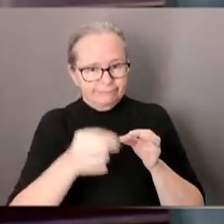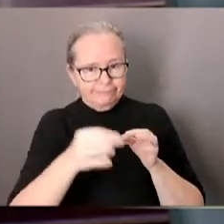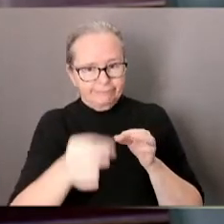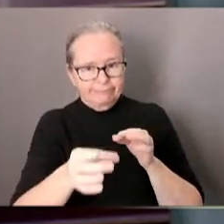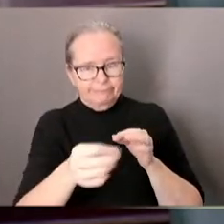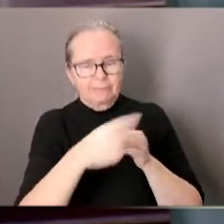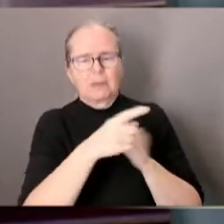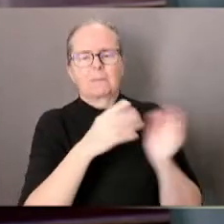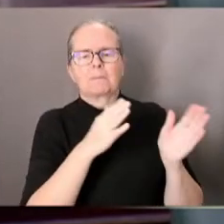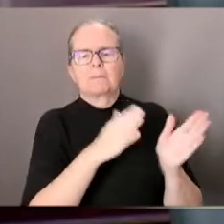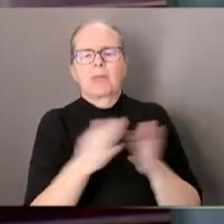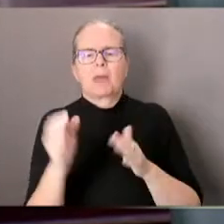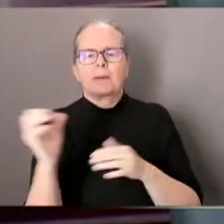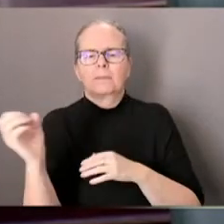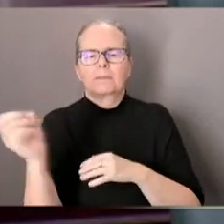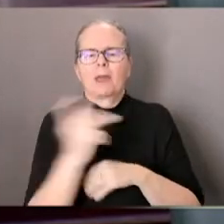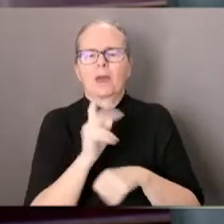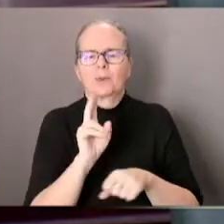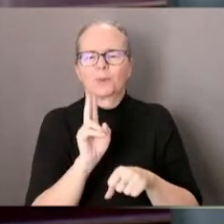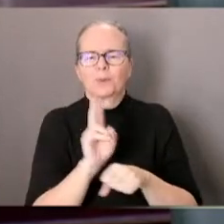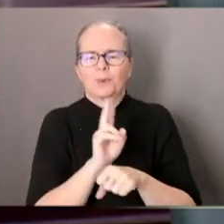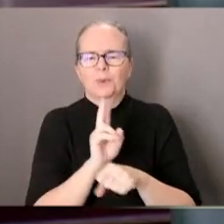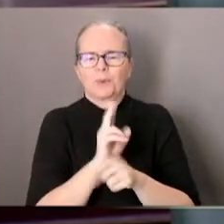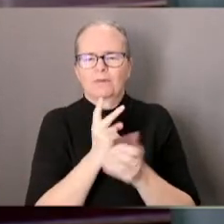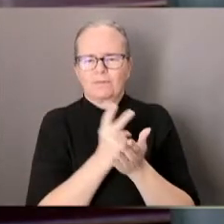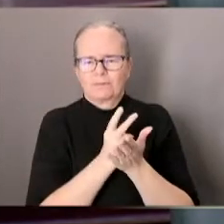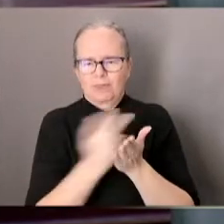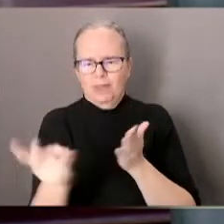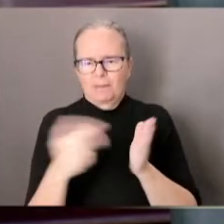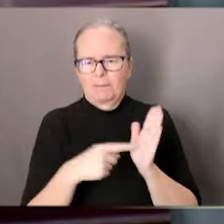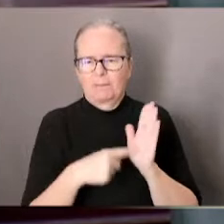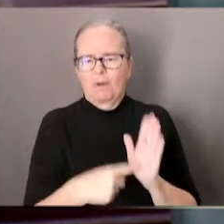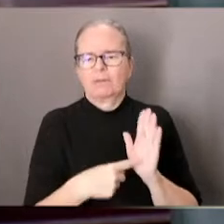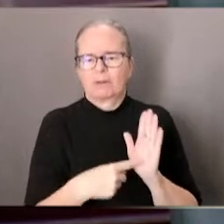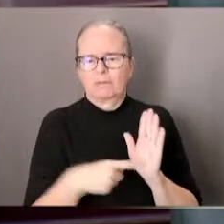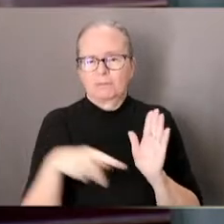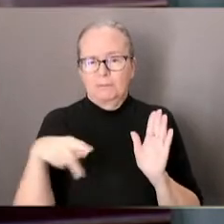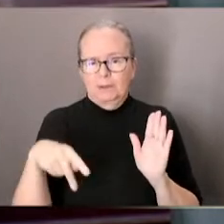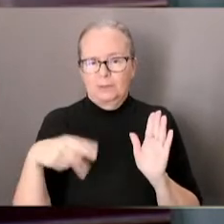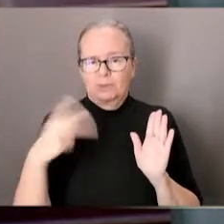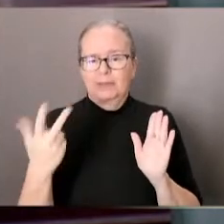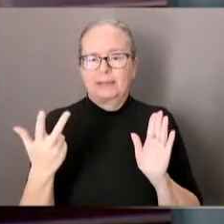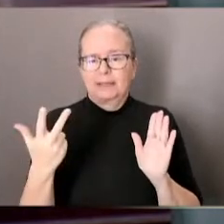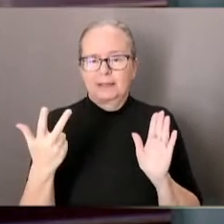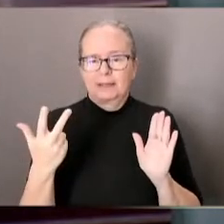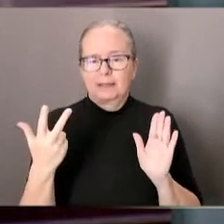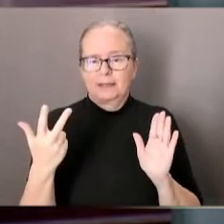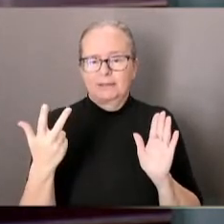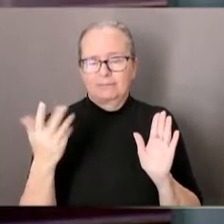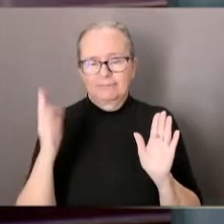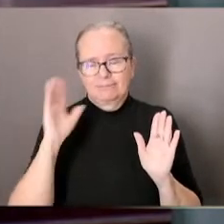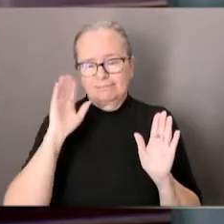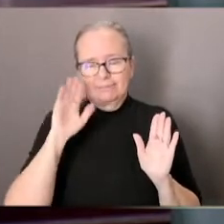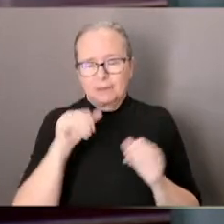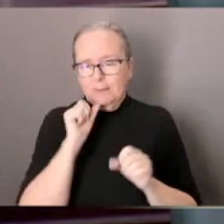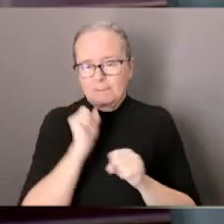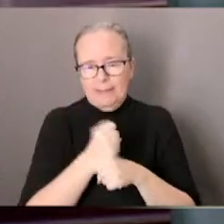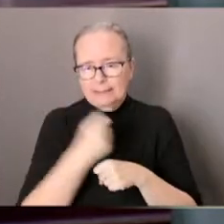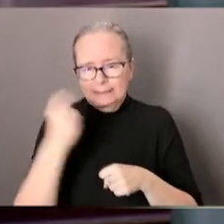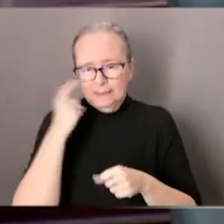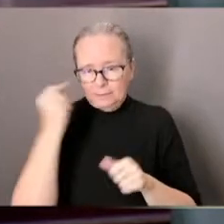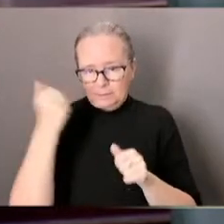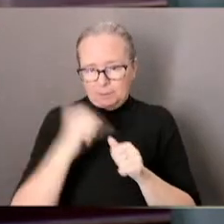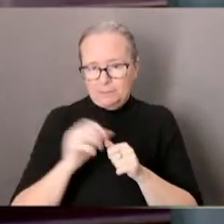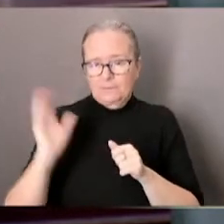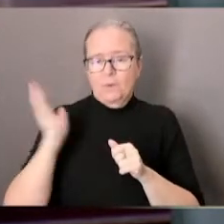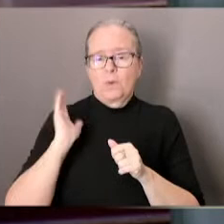we know that the P3 model doesn't make sense in fact that was a direct quote from former conservative infrastructure Minister Wayne Drysdale when he shut